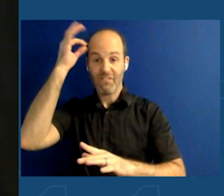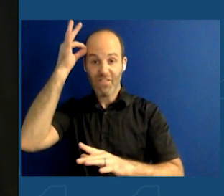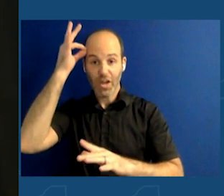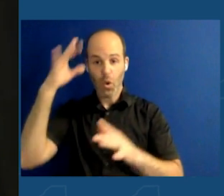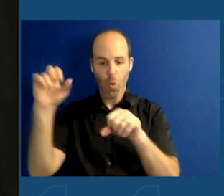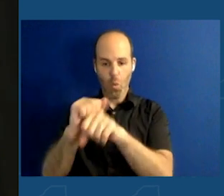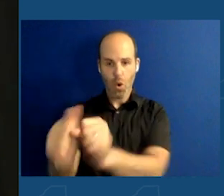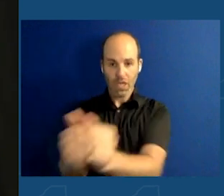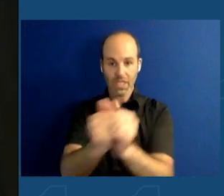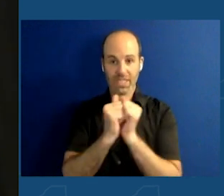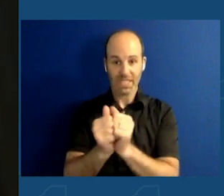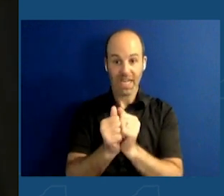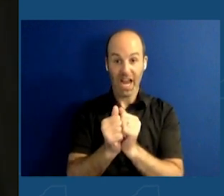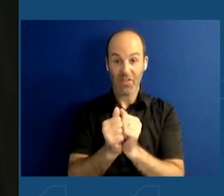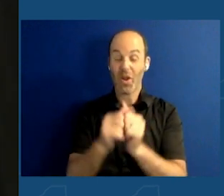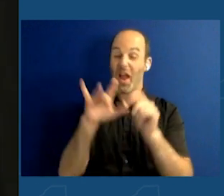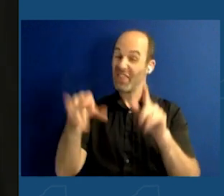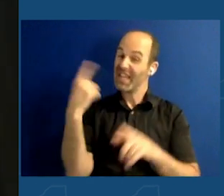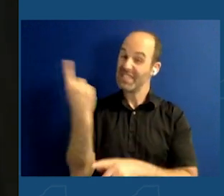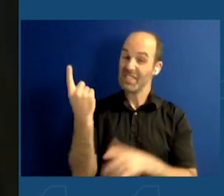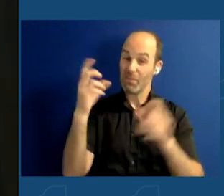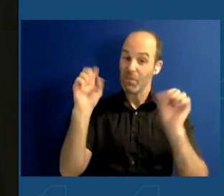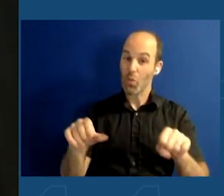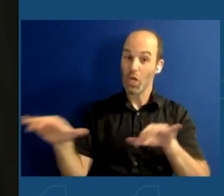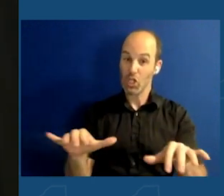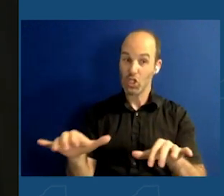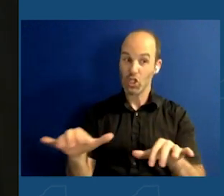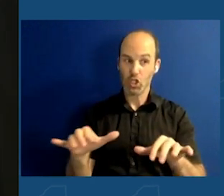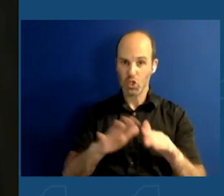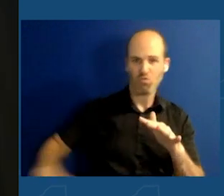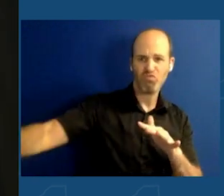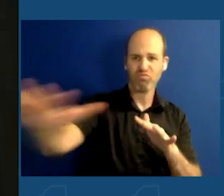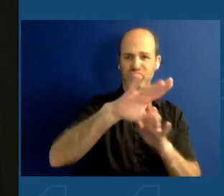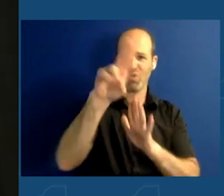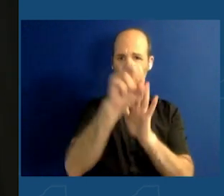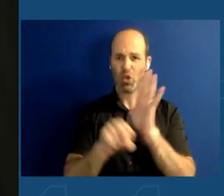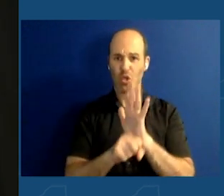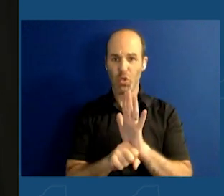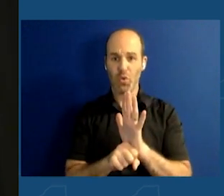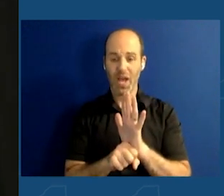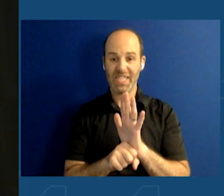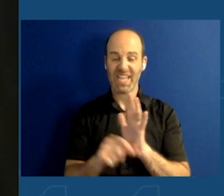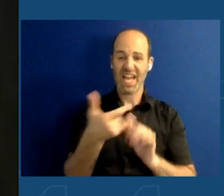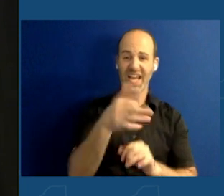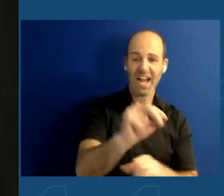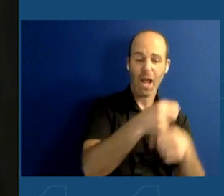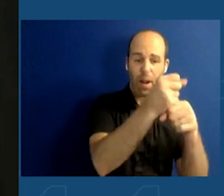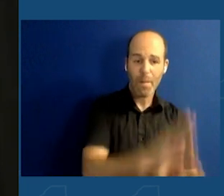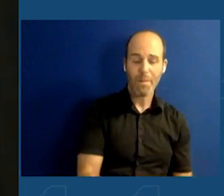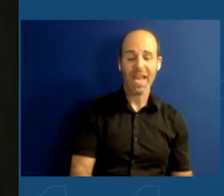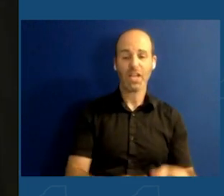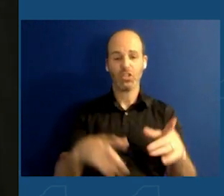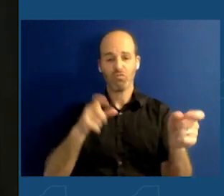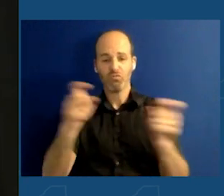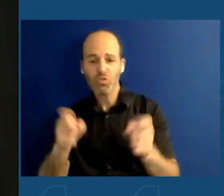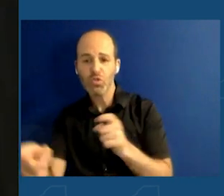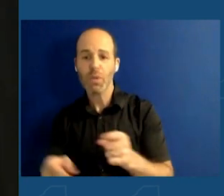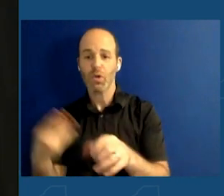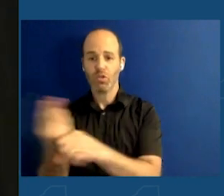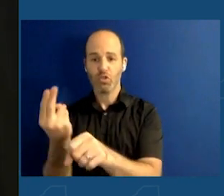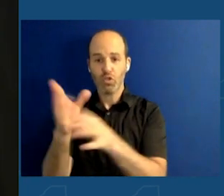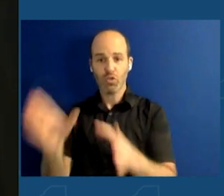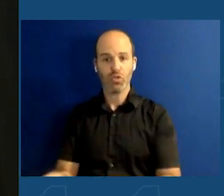duplicate across the entire country. Gun manufacturers, gun distributors, gun users are not stopping at